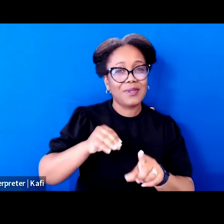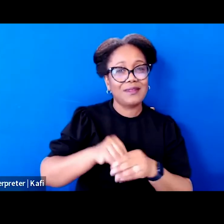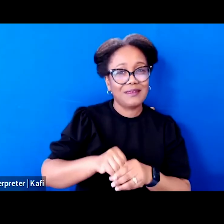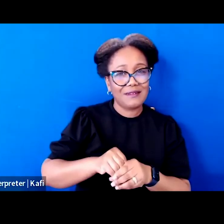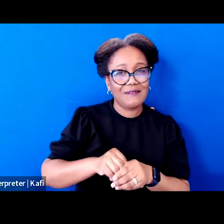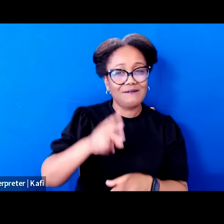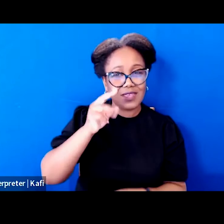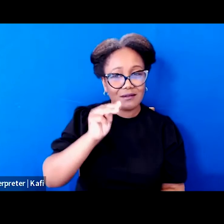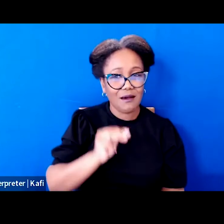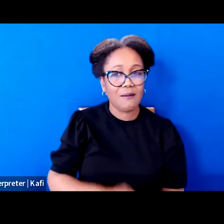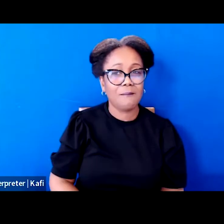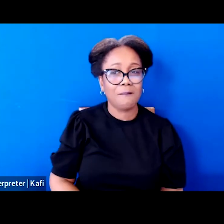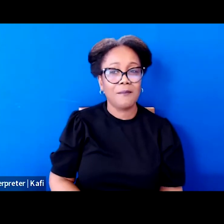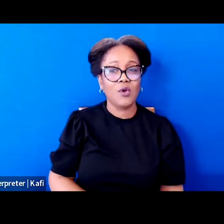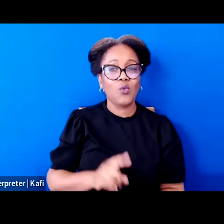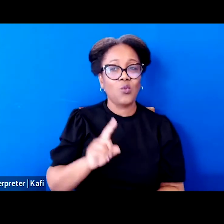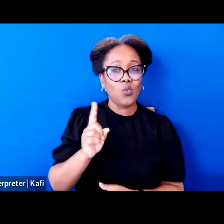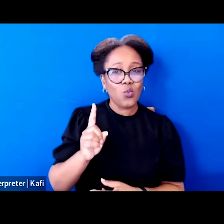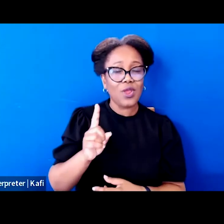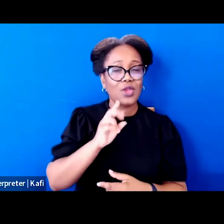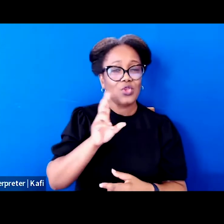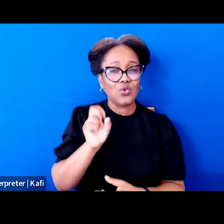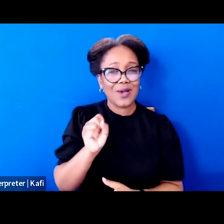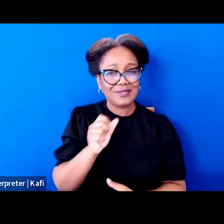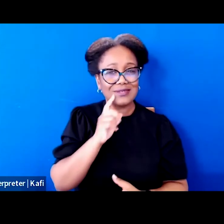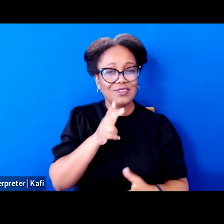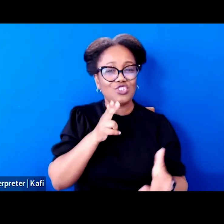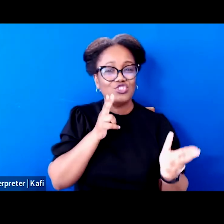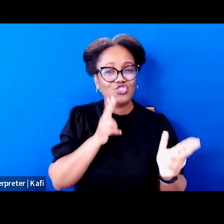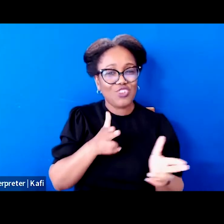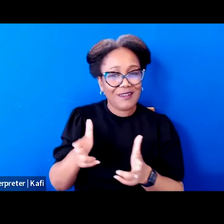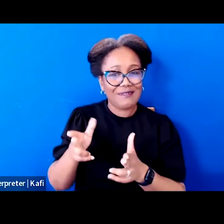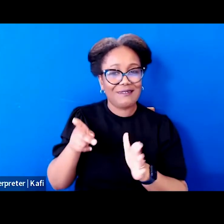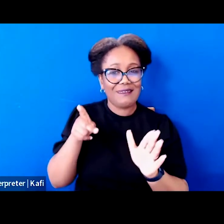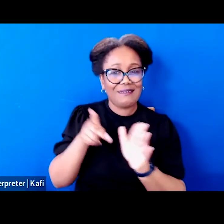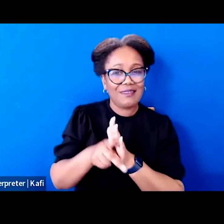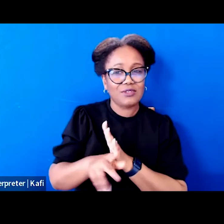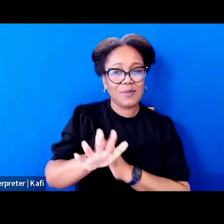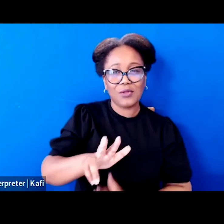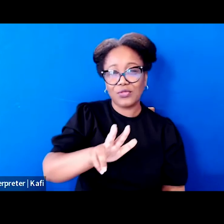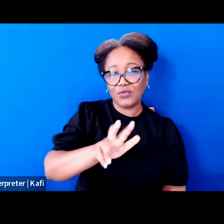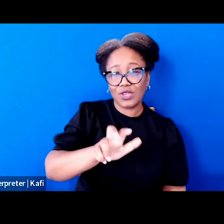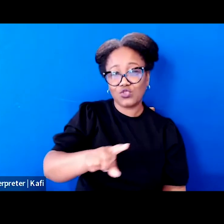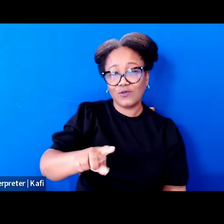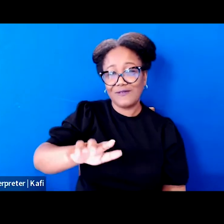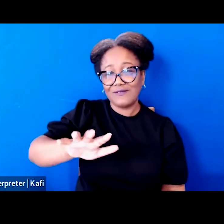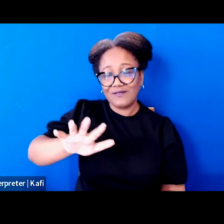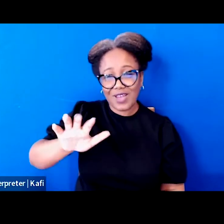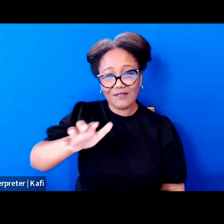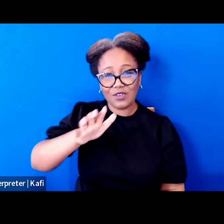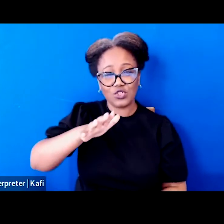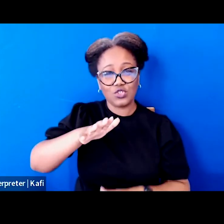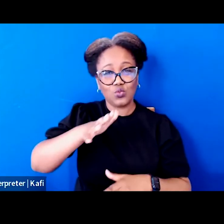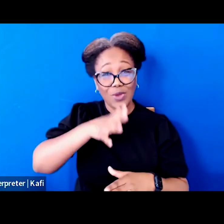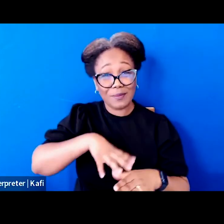a part of the US imperialist war. So March 16th is a very important date here in the United